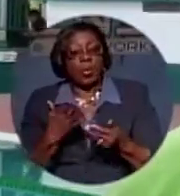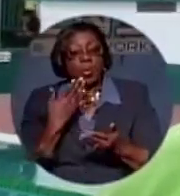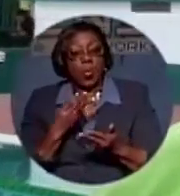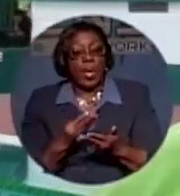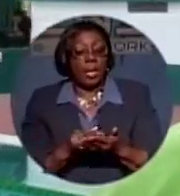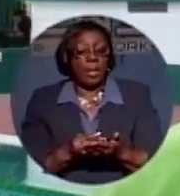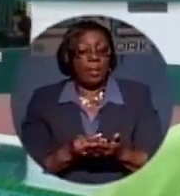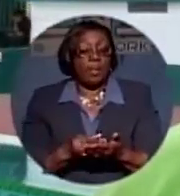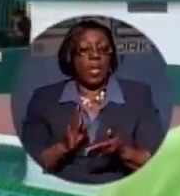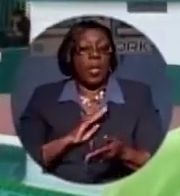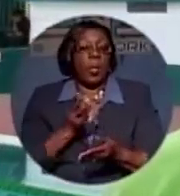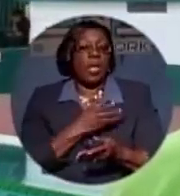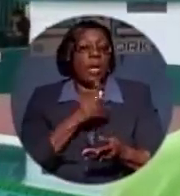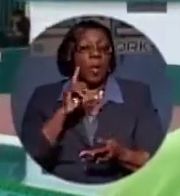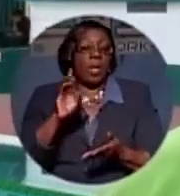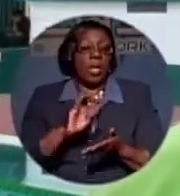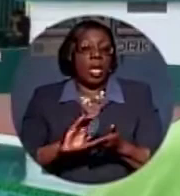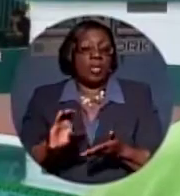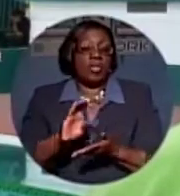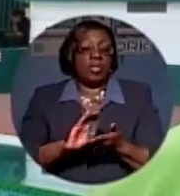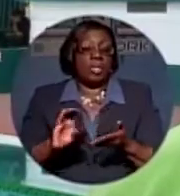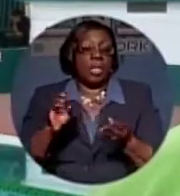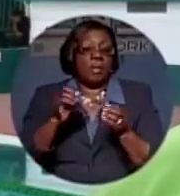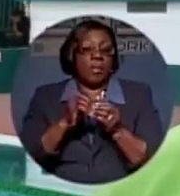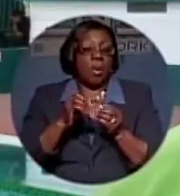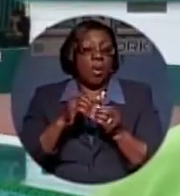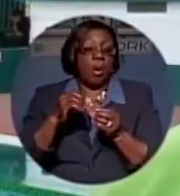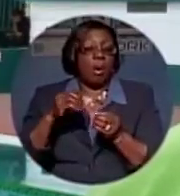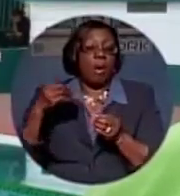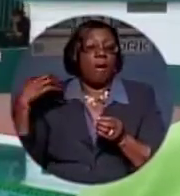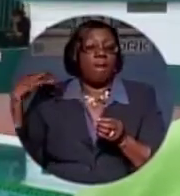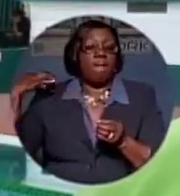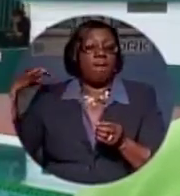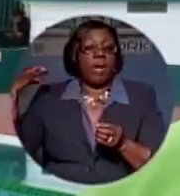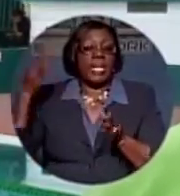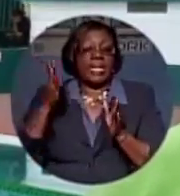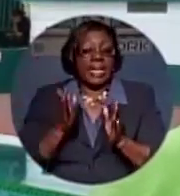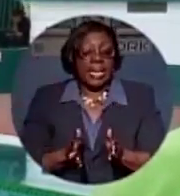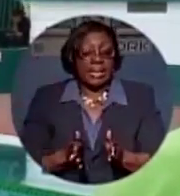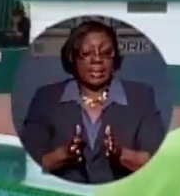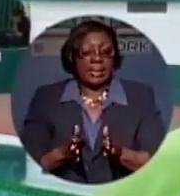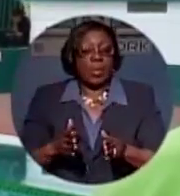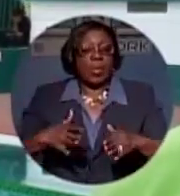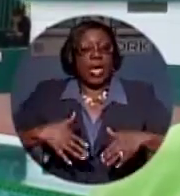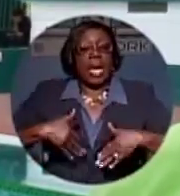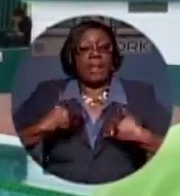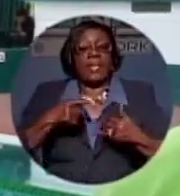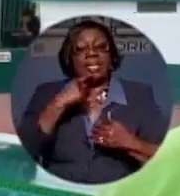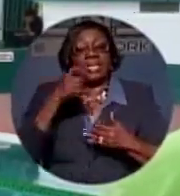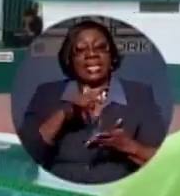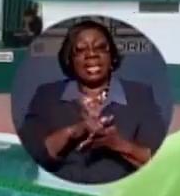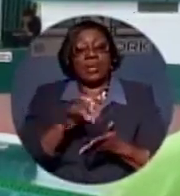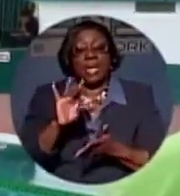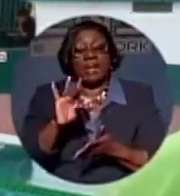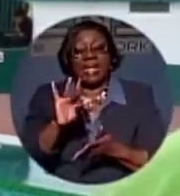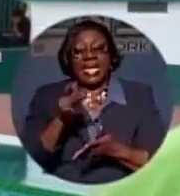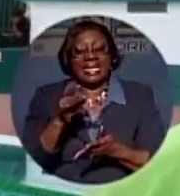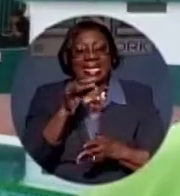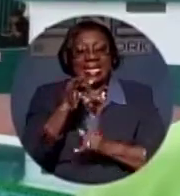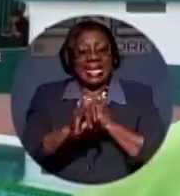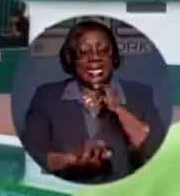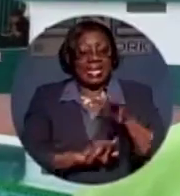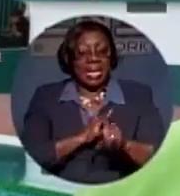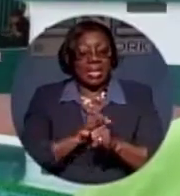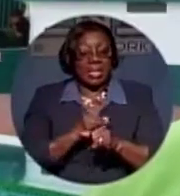have 100+ volunteers. And then from the officiating side of it, we're happy to say that we have 18 international